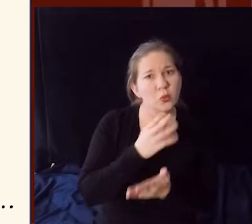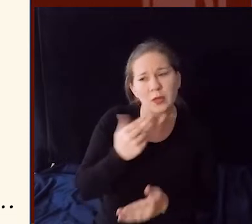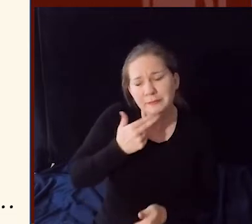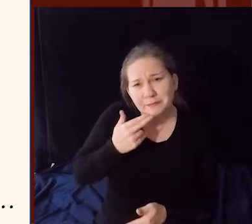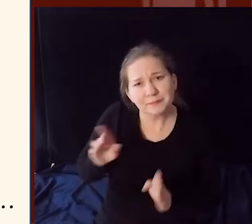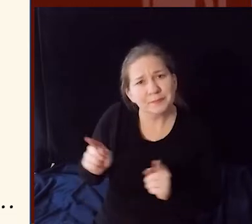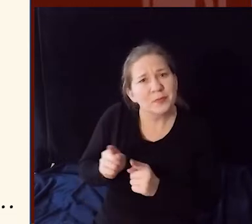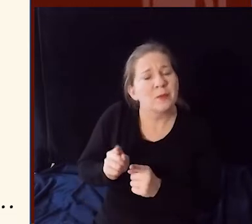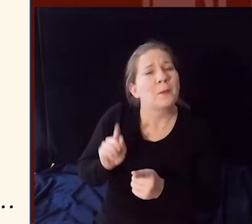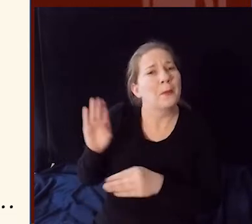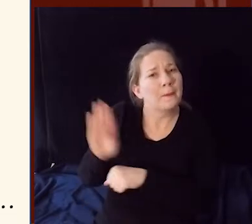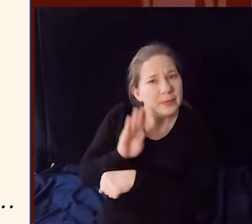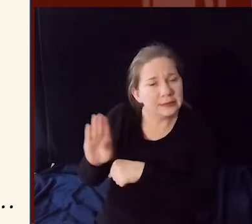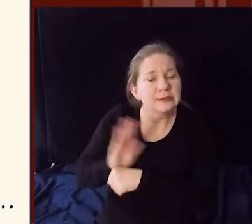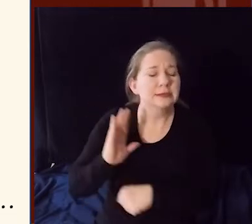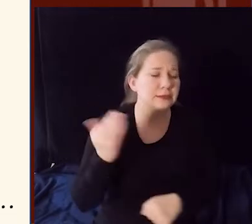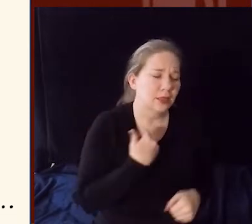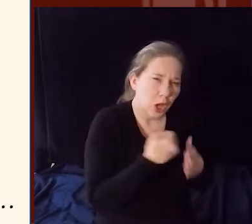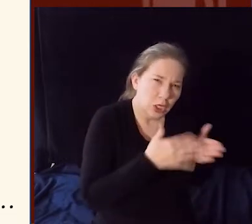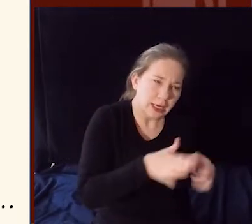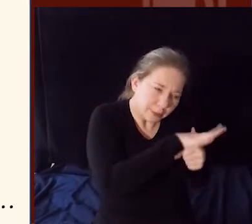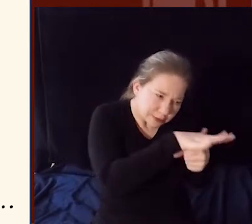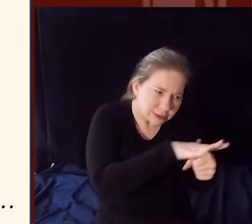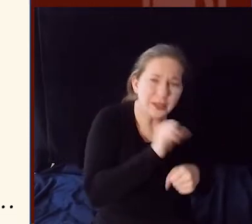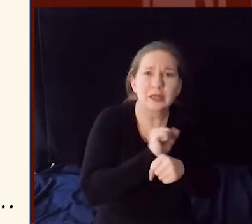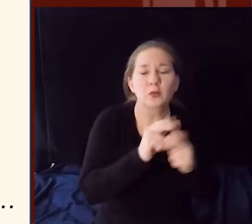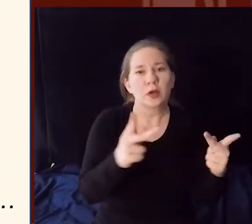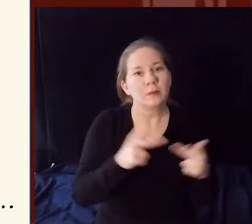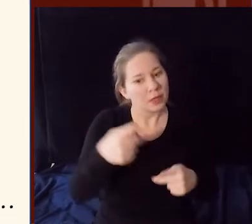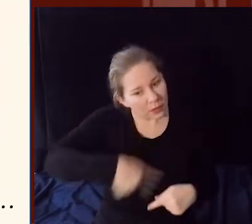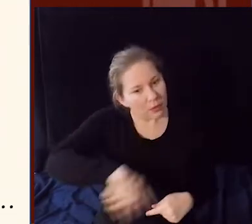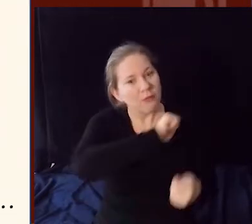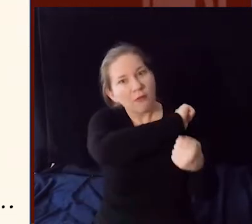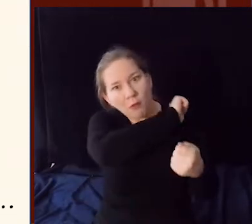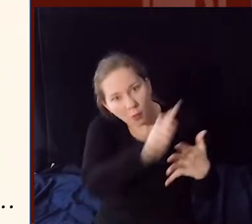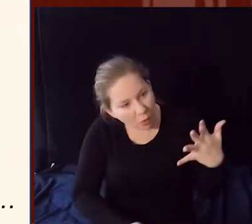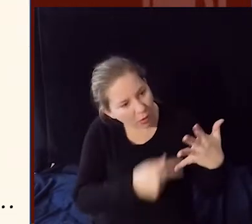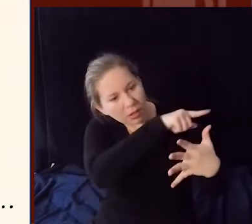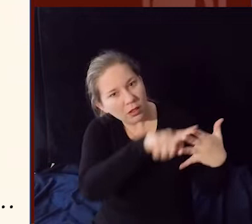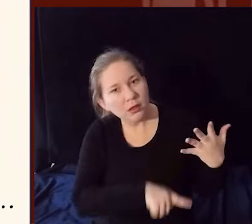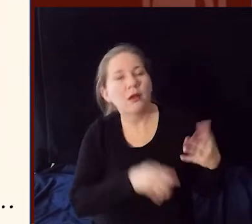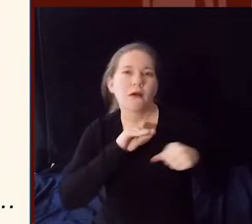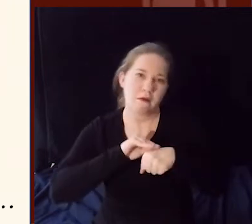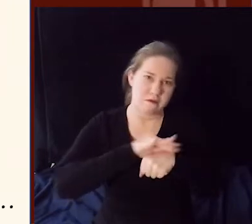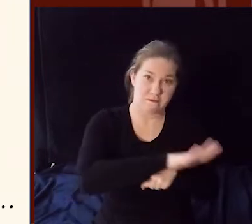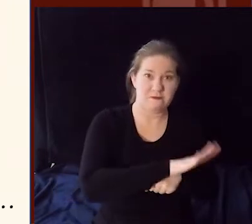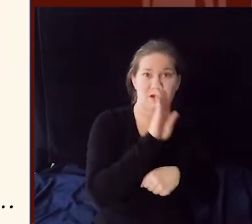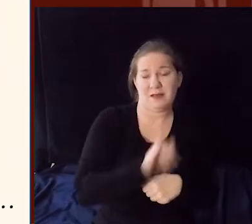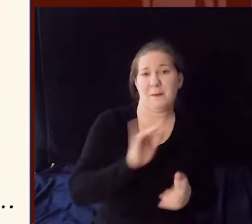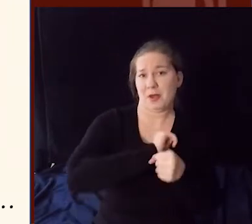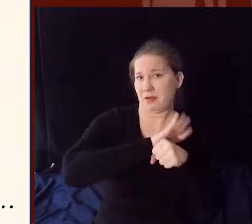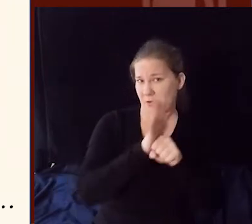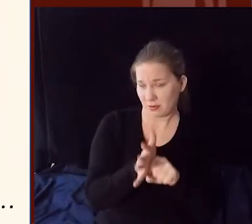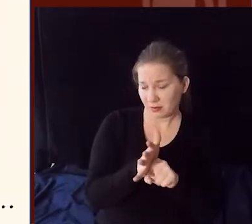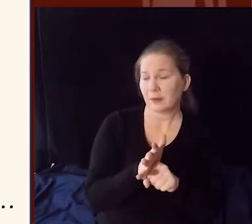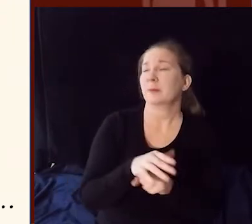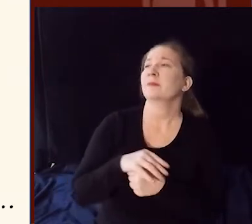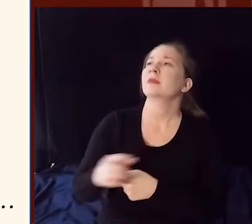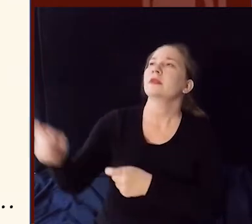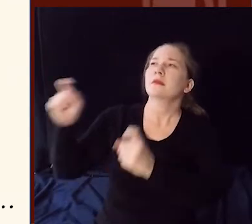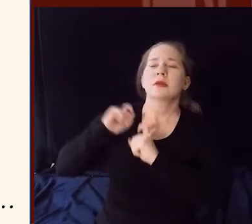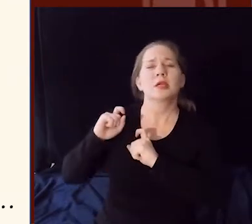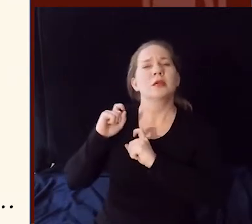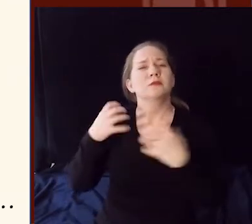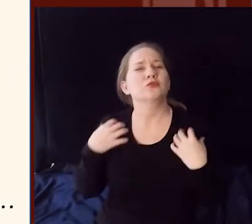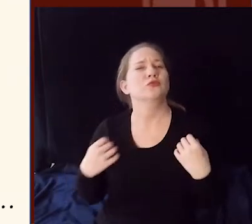our neighborhoods and workplaces as they are affected by the coronavirus pandemic. Give us courage and strength and sustain us through